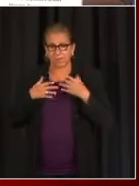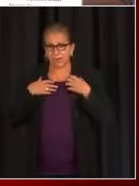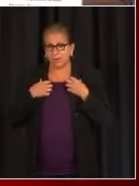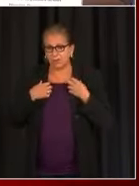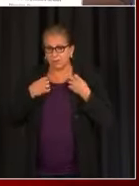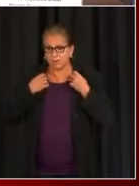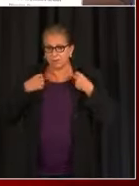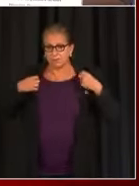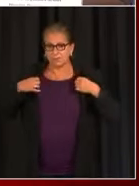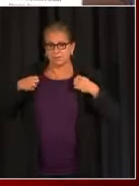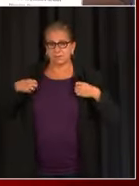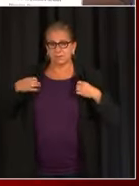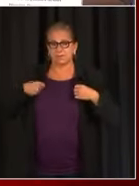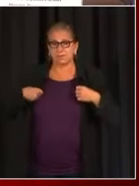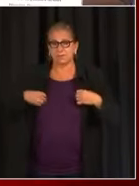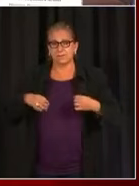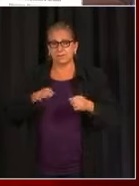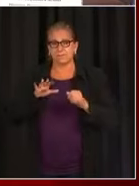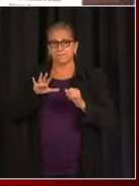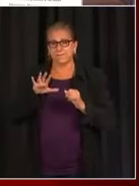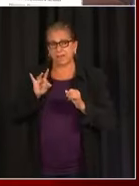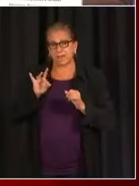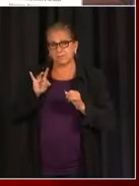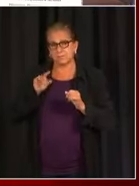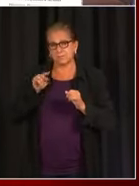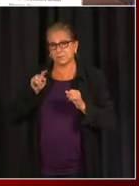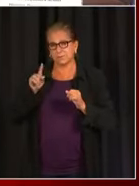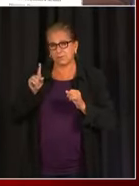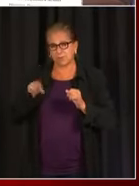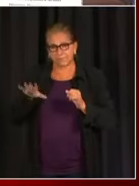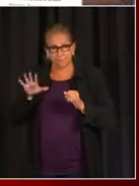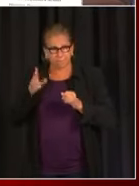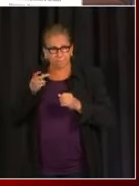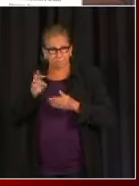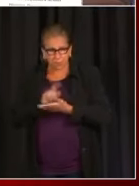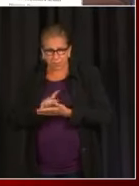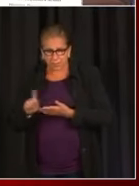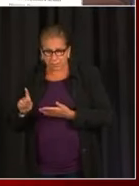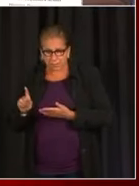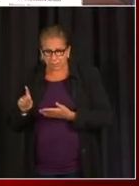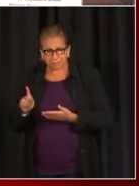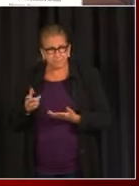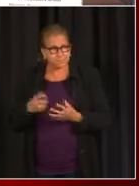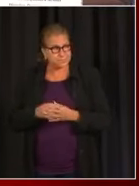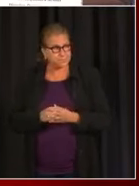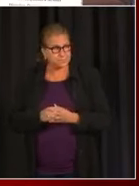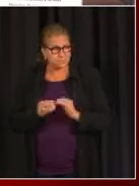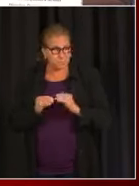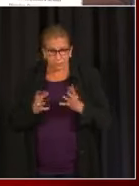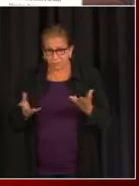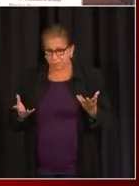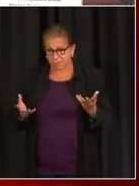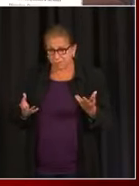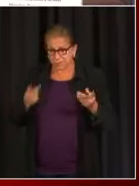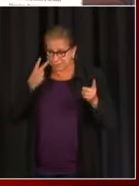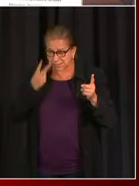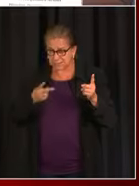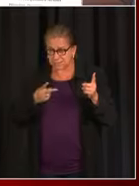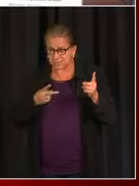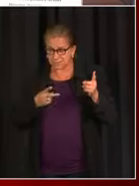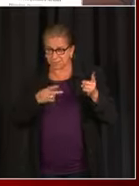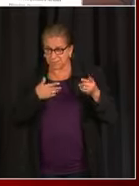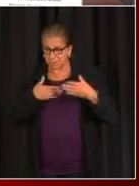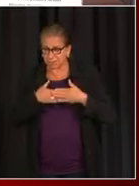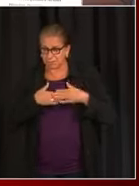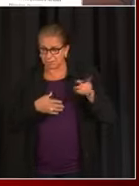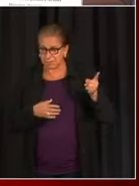58.15. What we know in terms of the trends that we are seeing is that the greatest increase in our